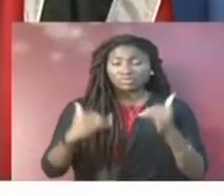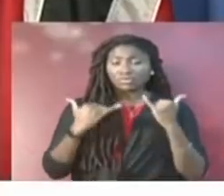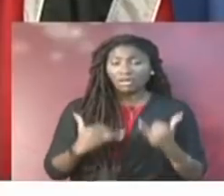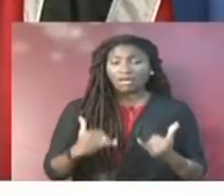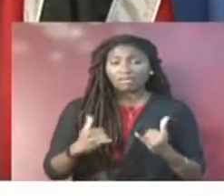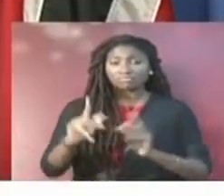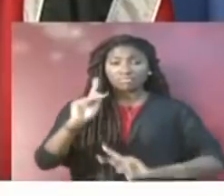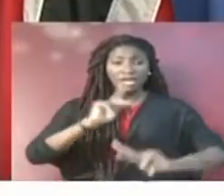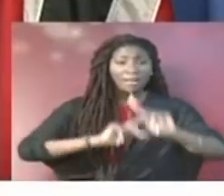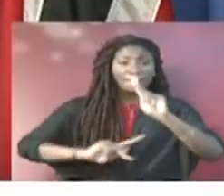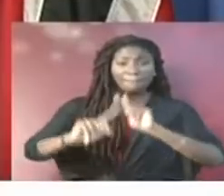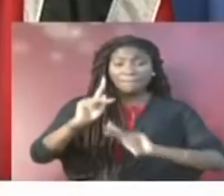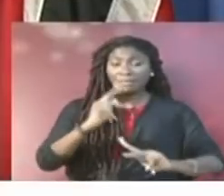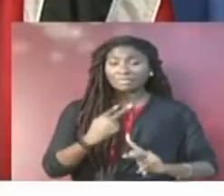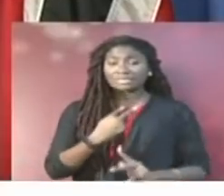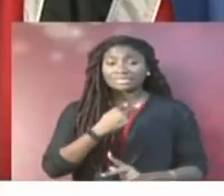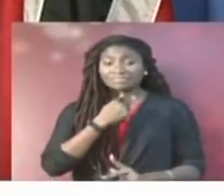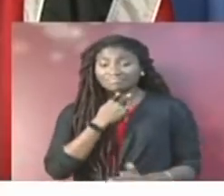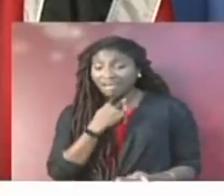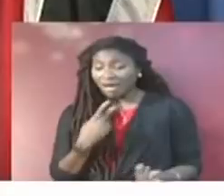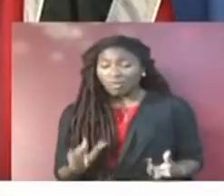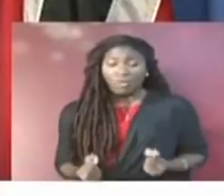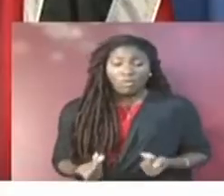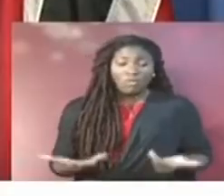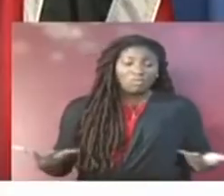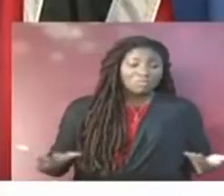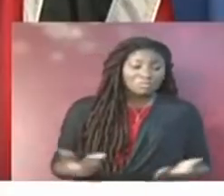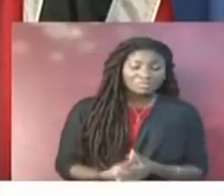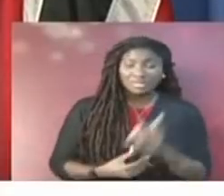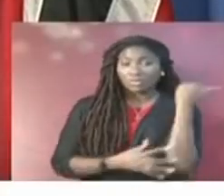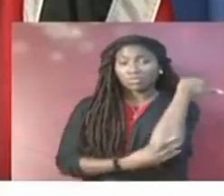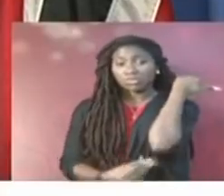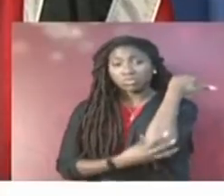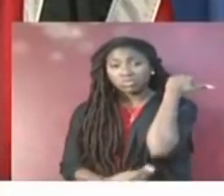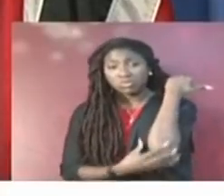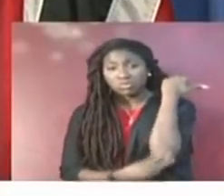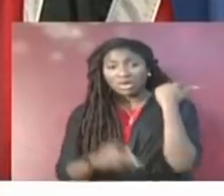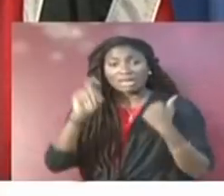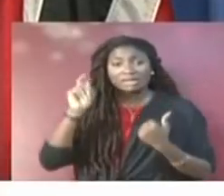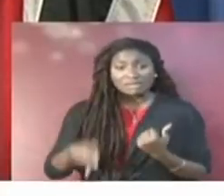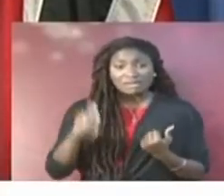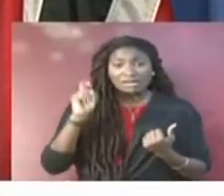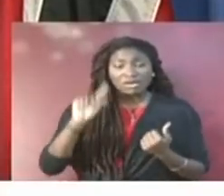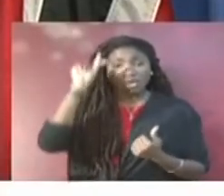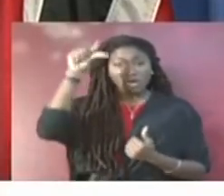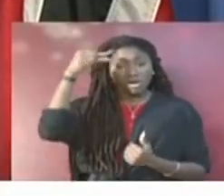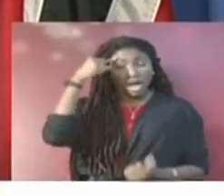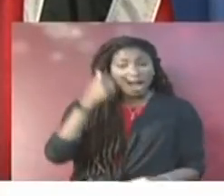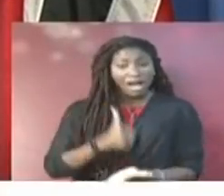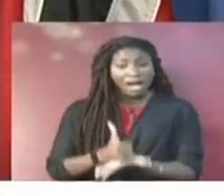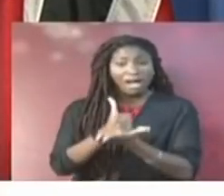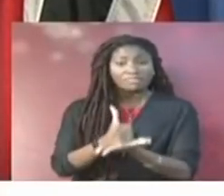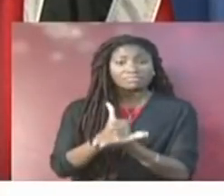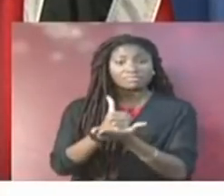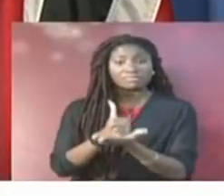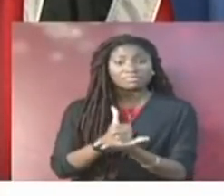who couldn't make it on their own, the additional people who came on, who couldn't make it, they